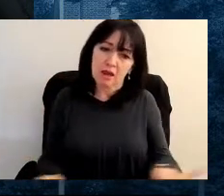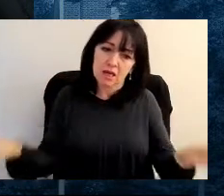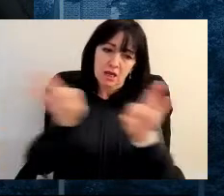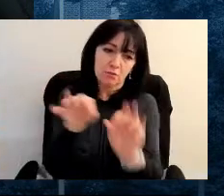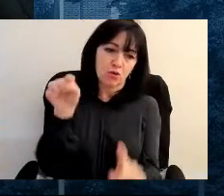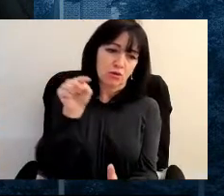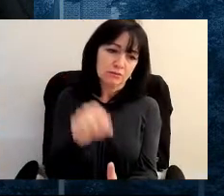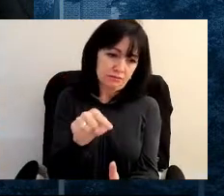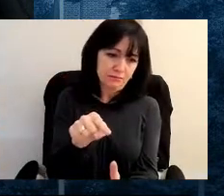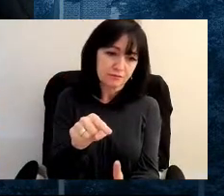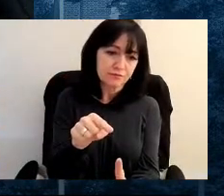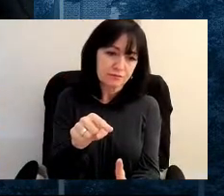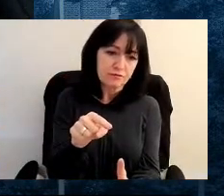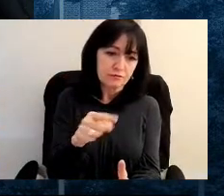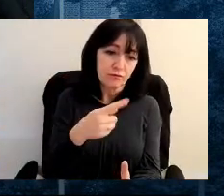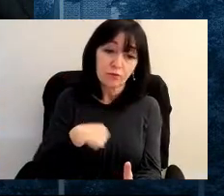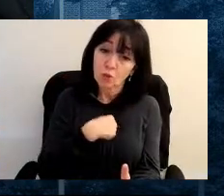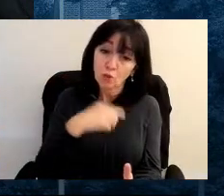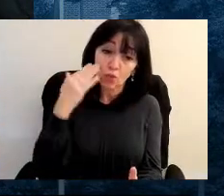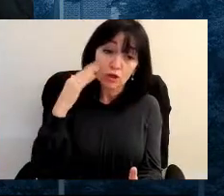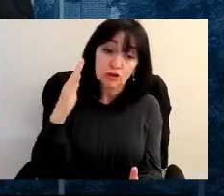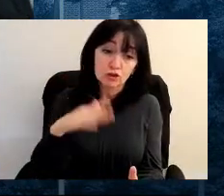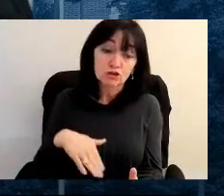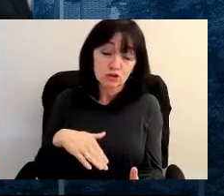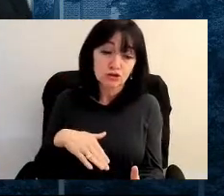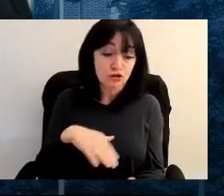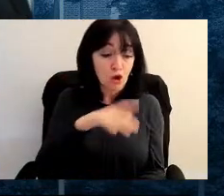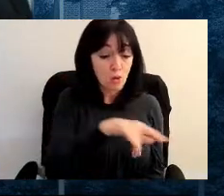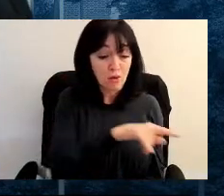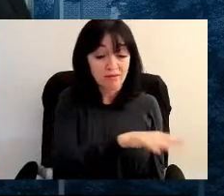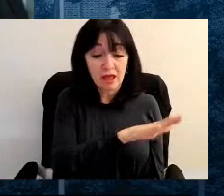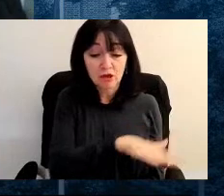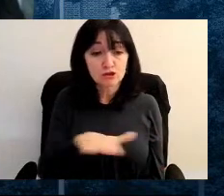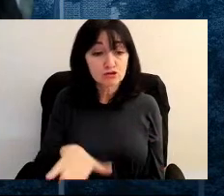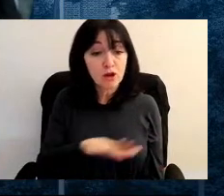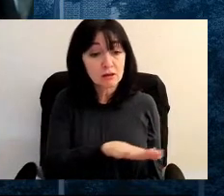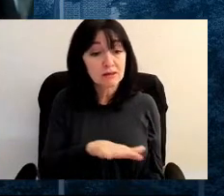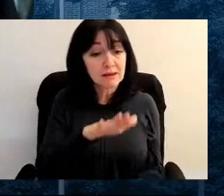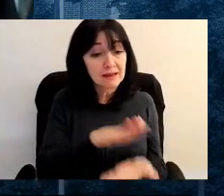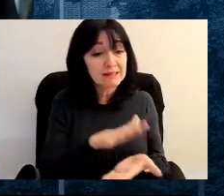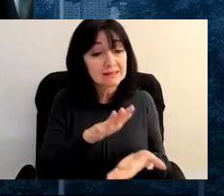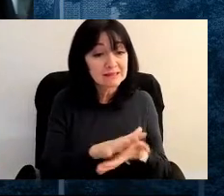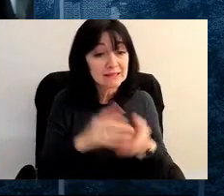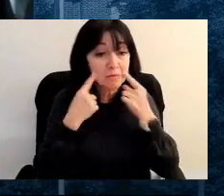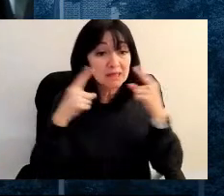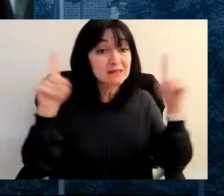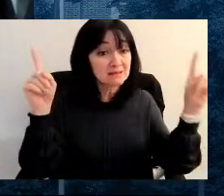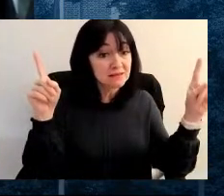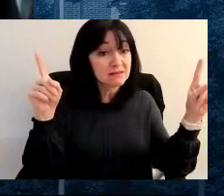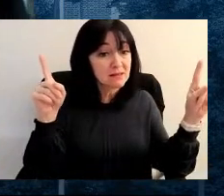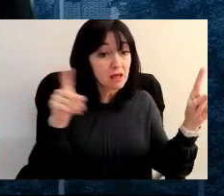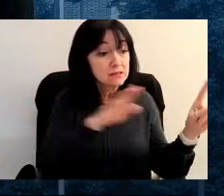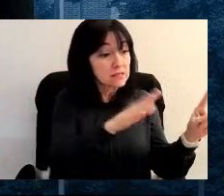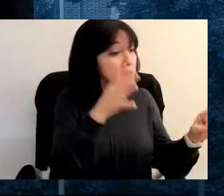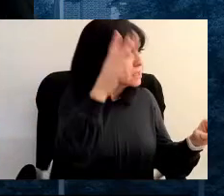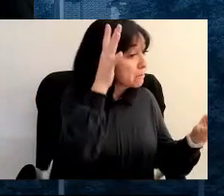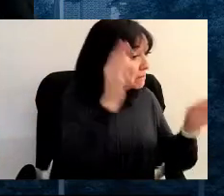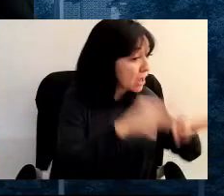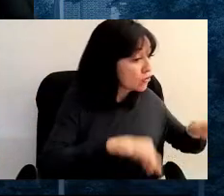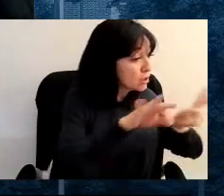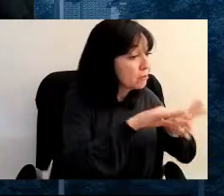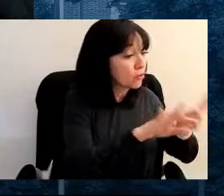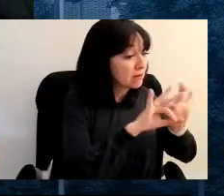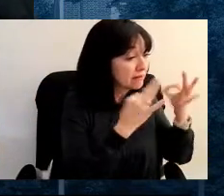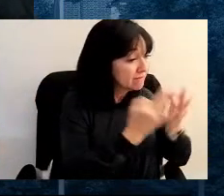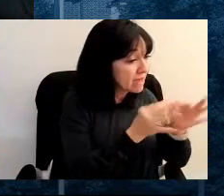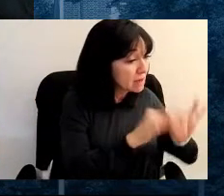important factor outside the home of a child's academic success is the classroom teacher. We know classroom